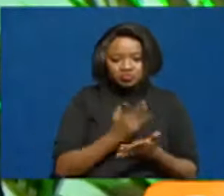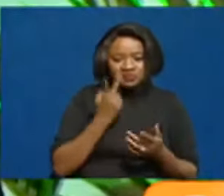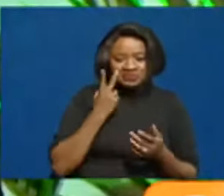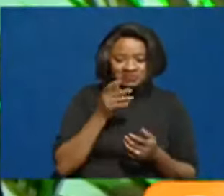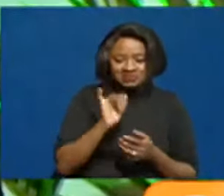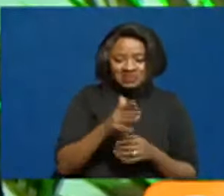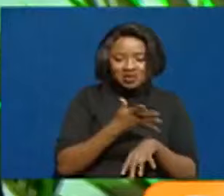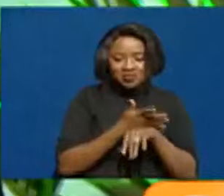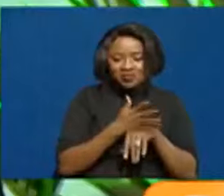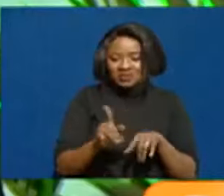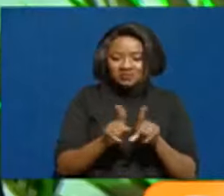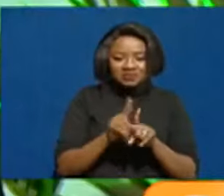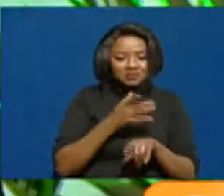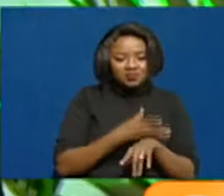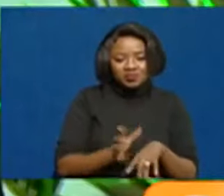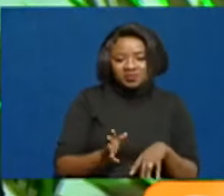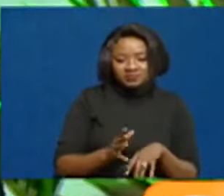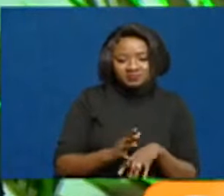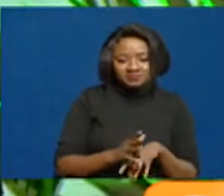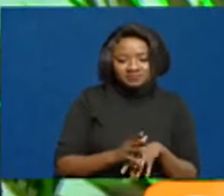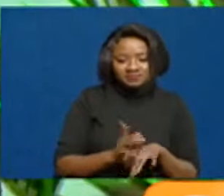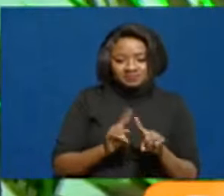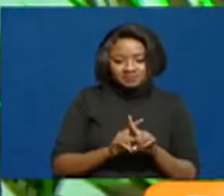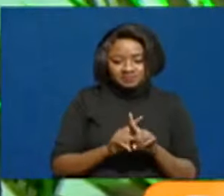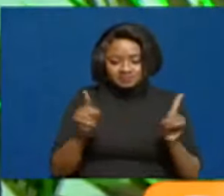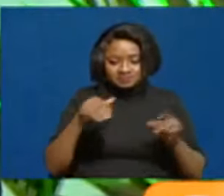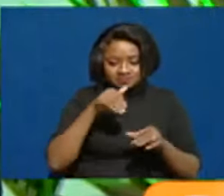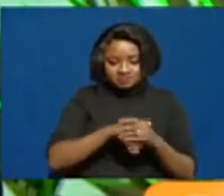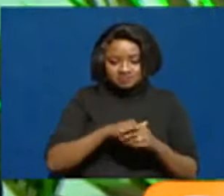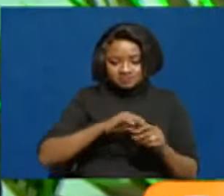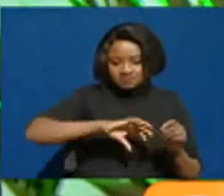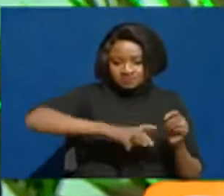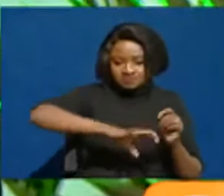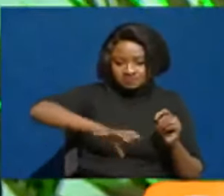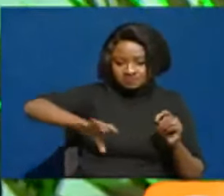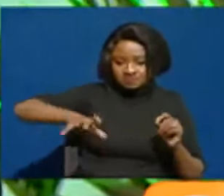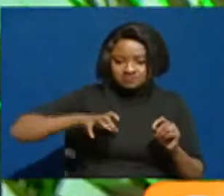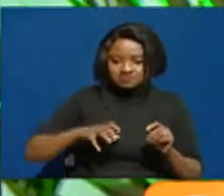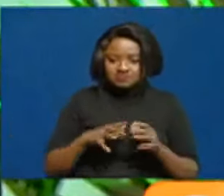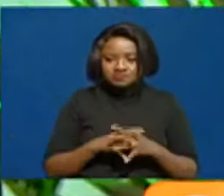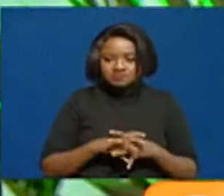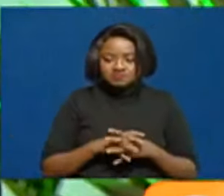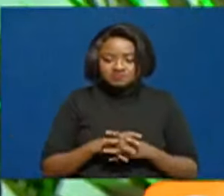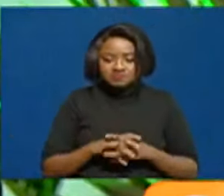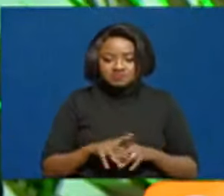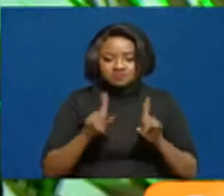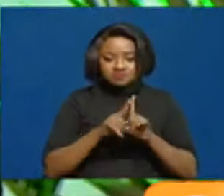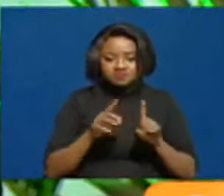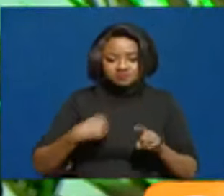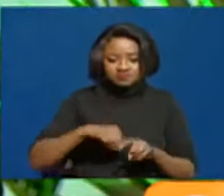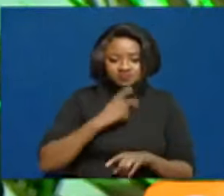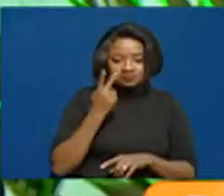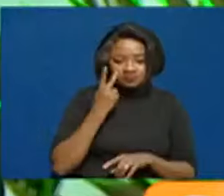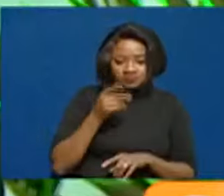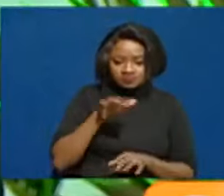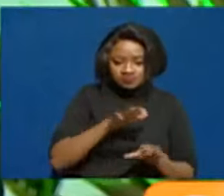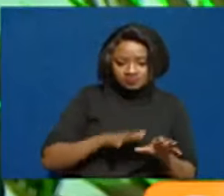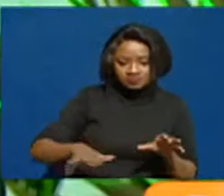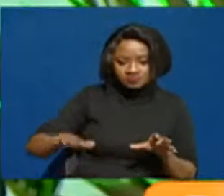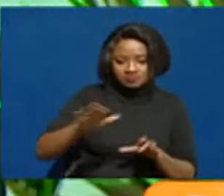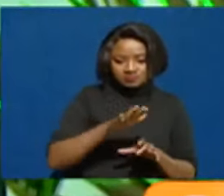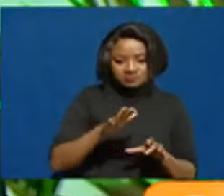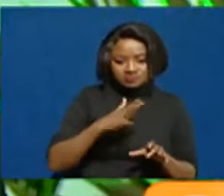as waste. But in the county, in the eyes of the county and the eyes of environment, where I